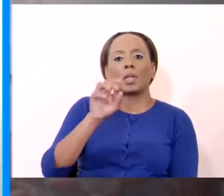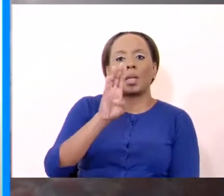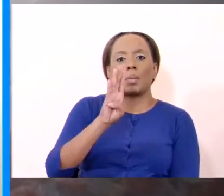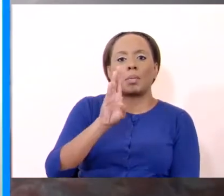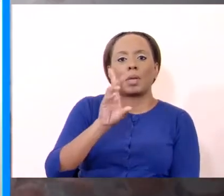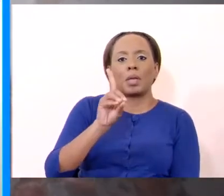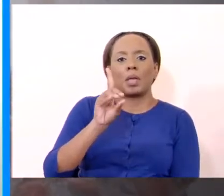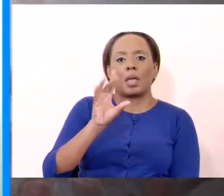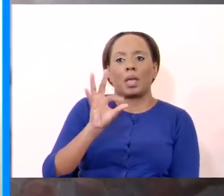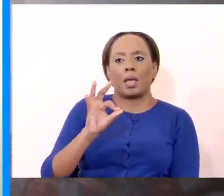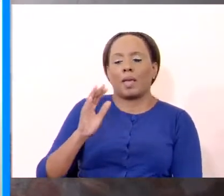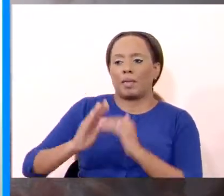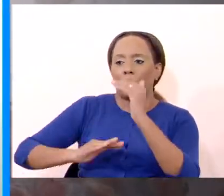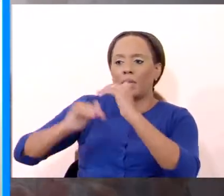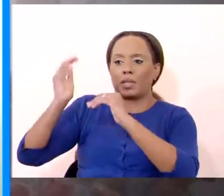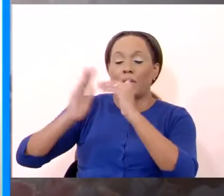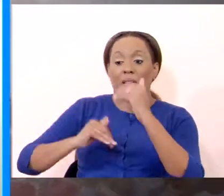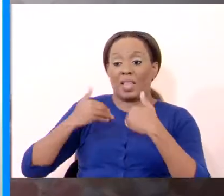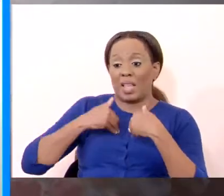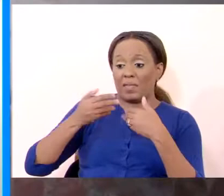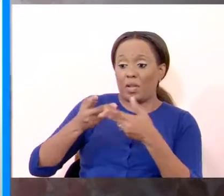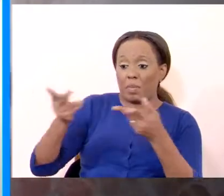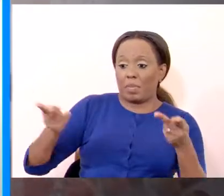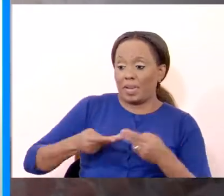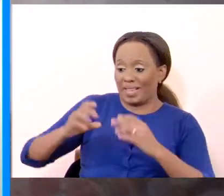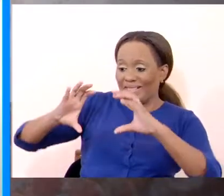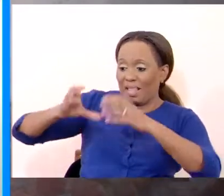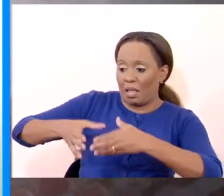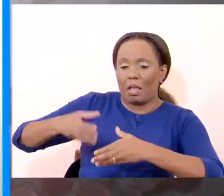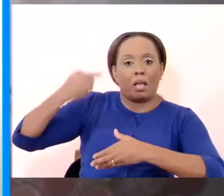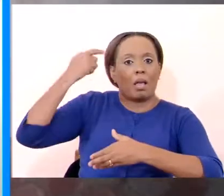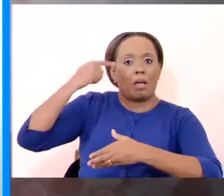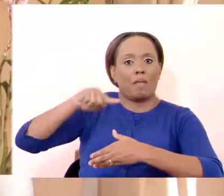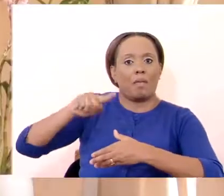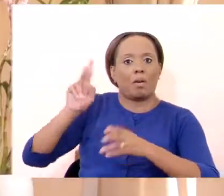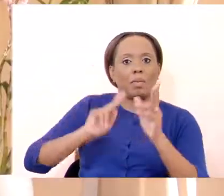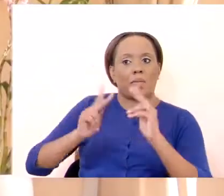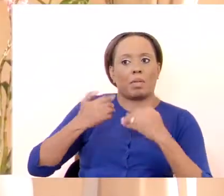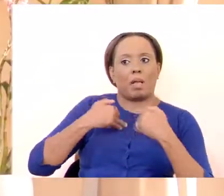to contain spread of the virus there? Those are my two questions, Chief.